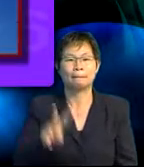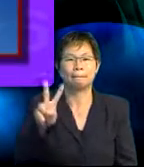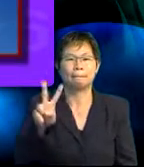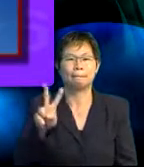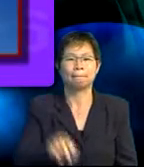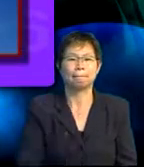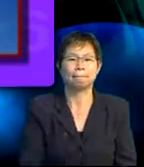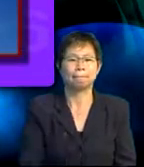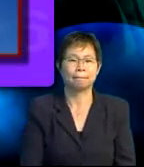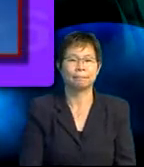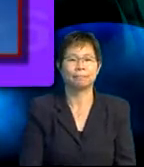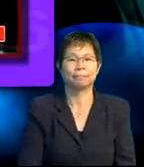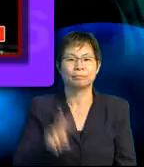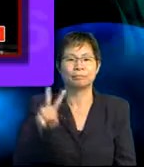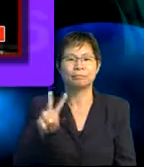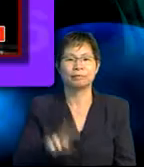two,